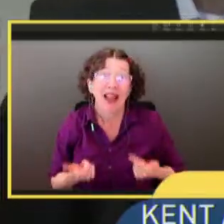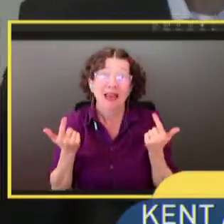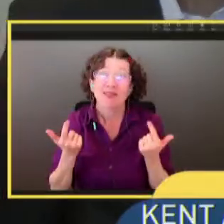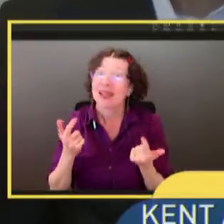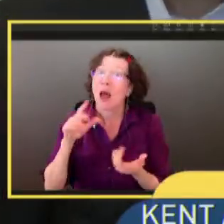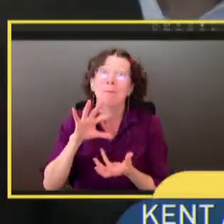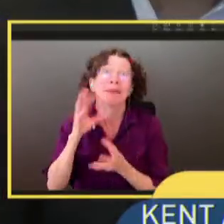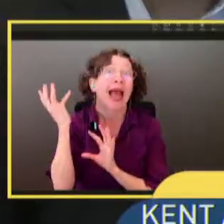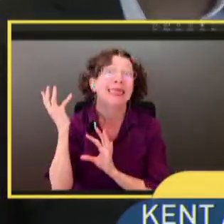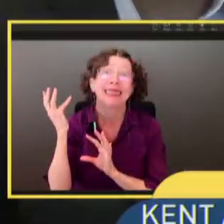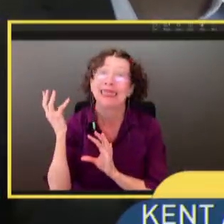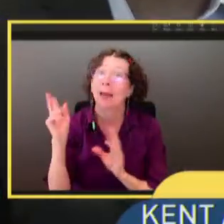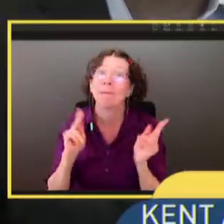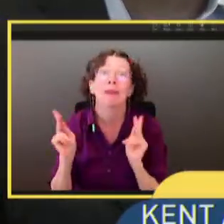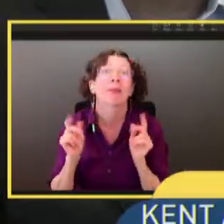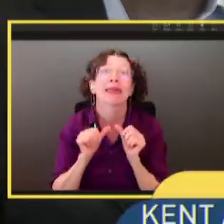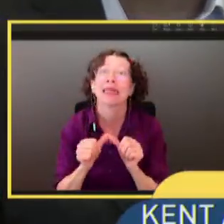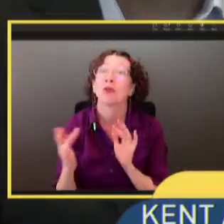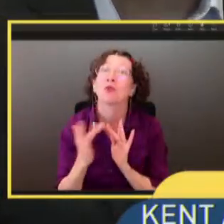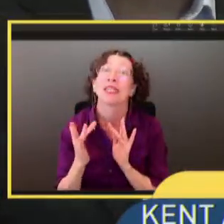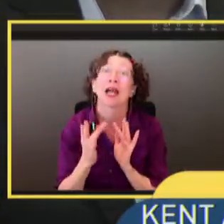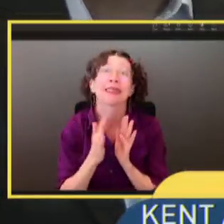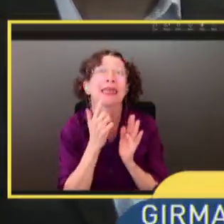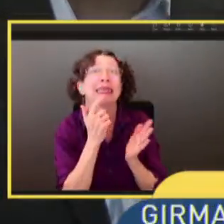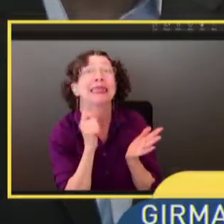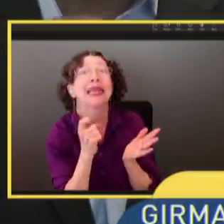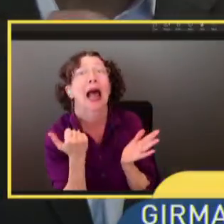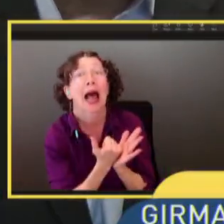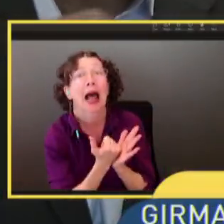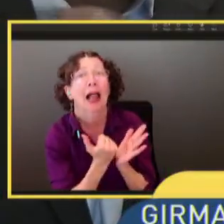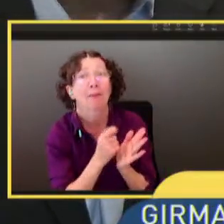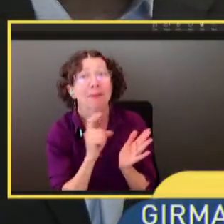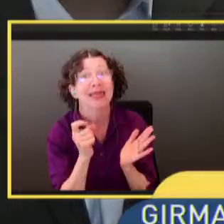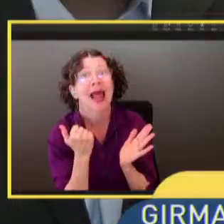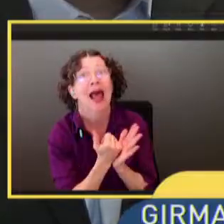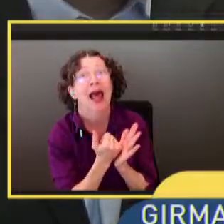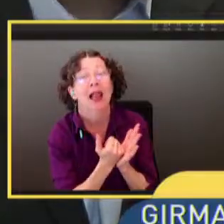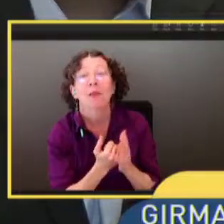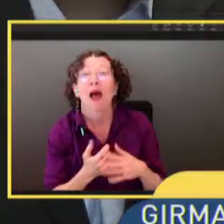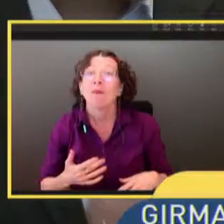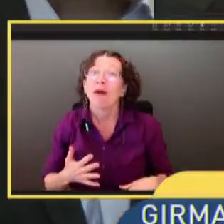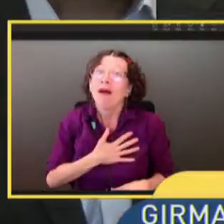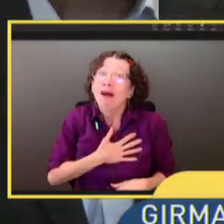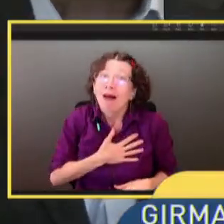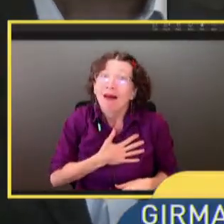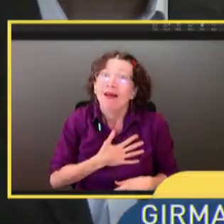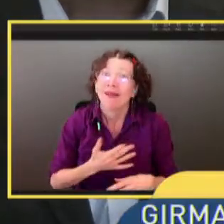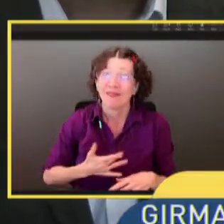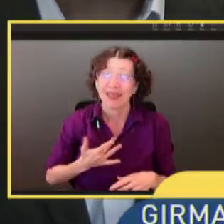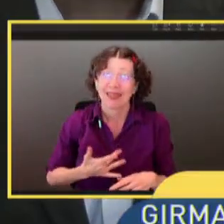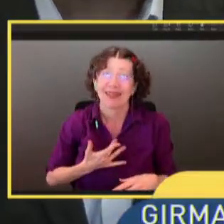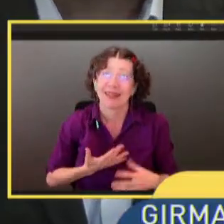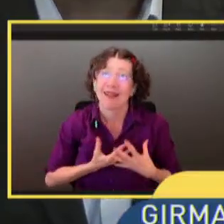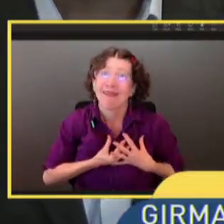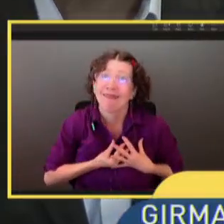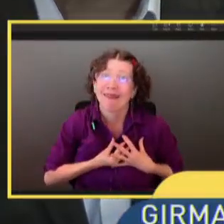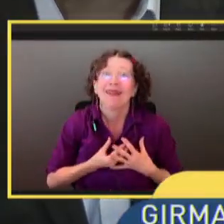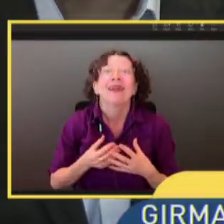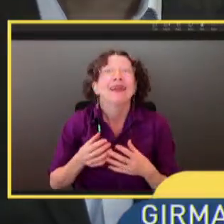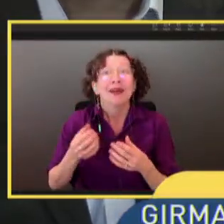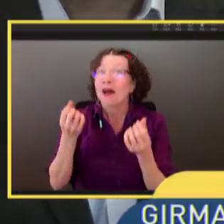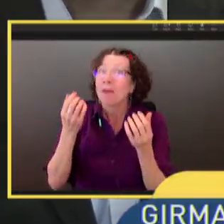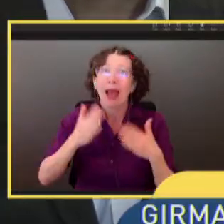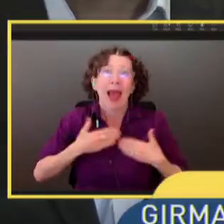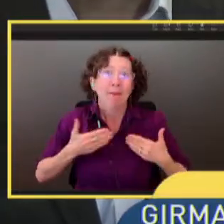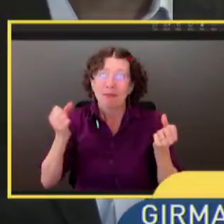over the past few weeks, King County and our state have been experiencing a significant natural disaster that has upended many